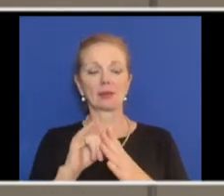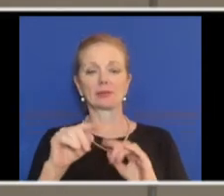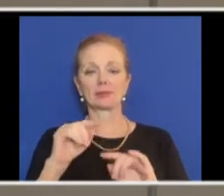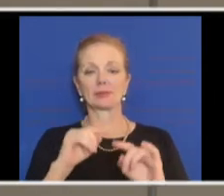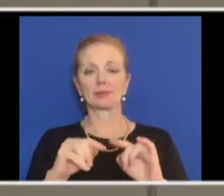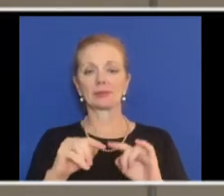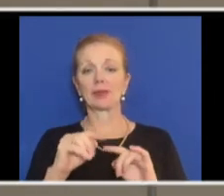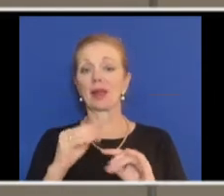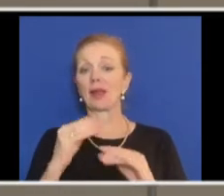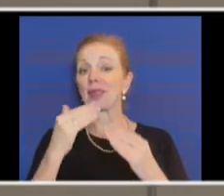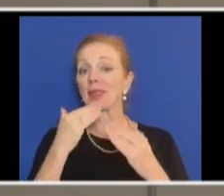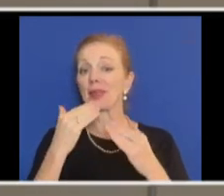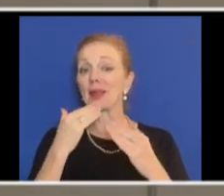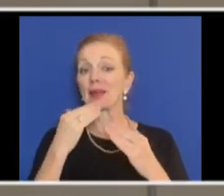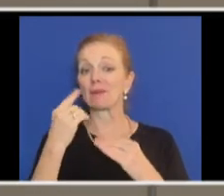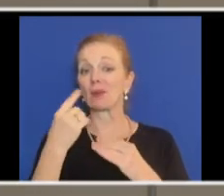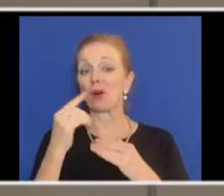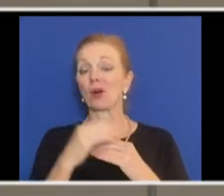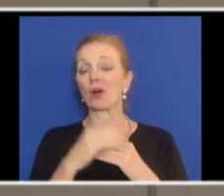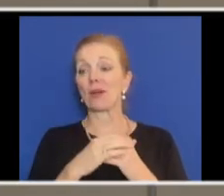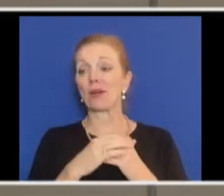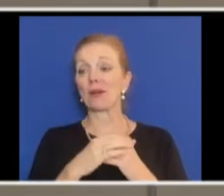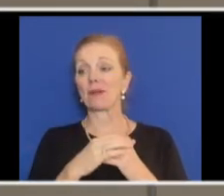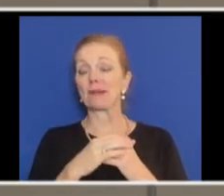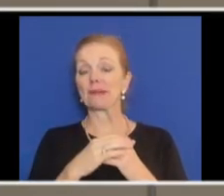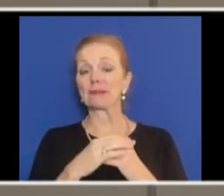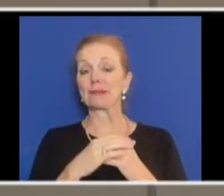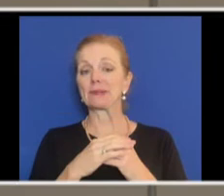thank you for the